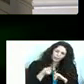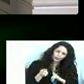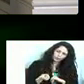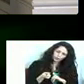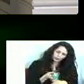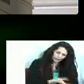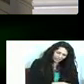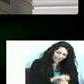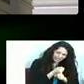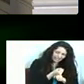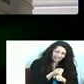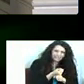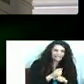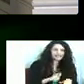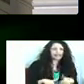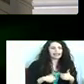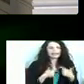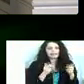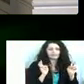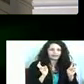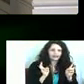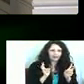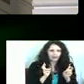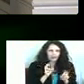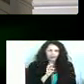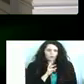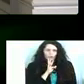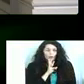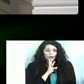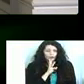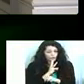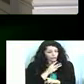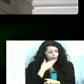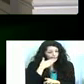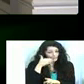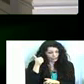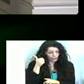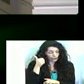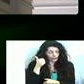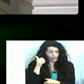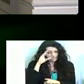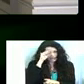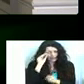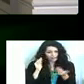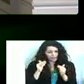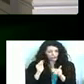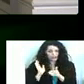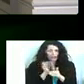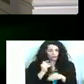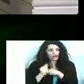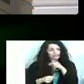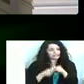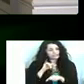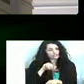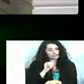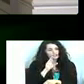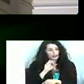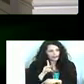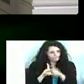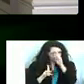to get this living water? Are you a better man than our ancestor Jacob, who dug this well and drank from